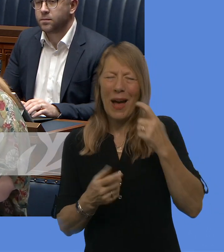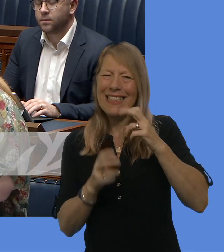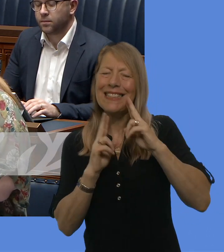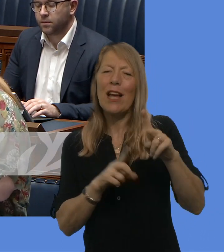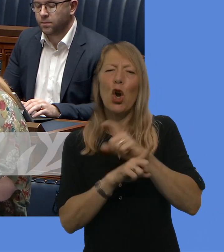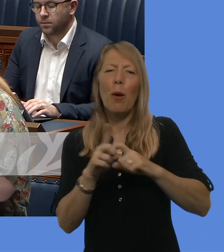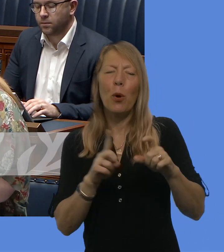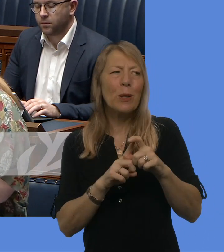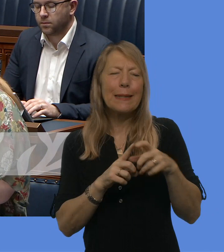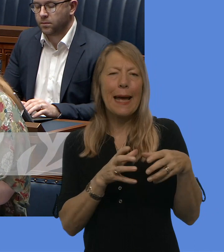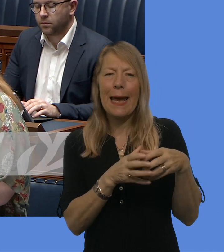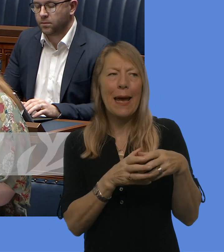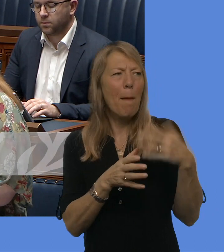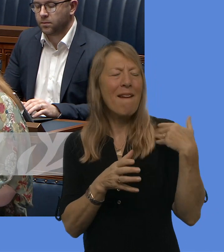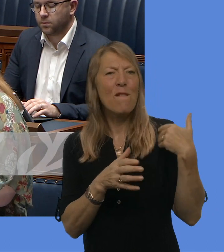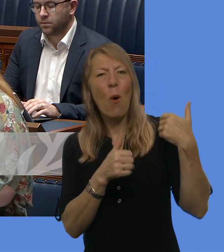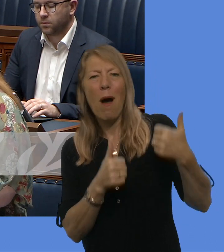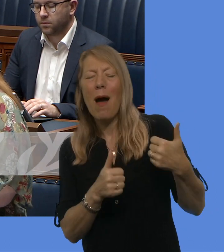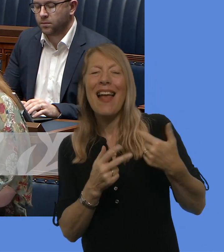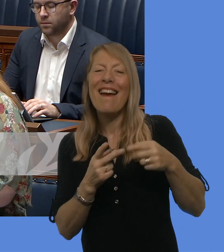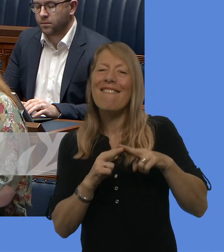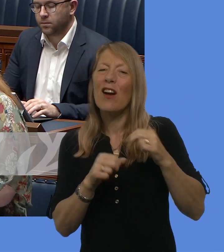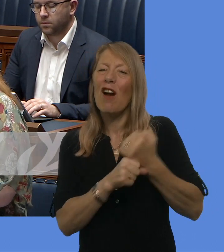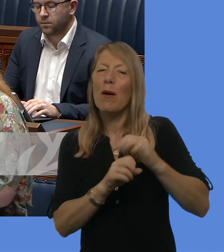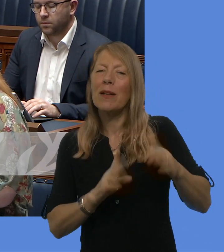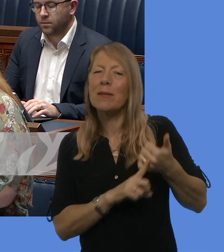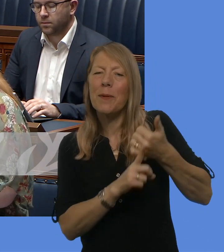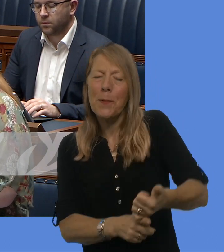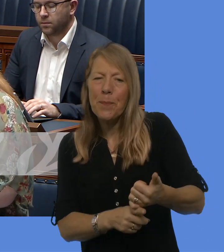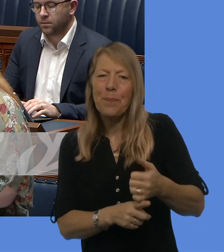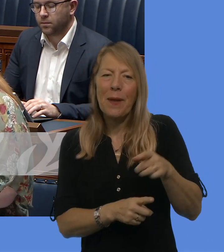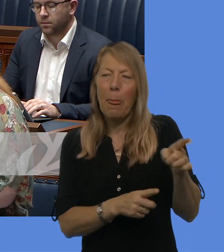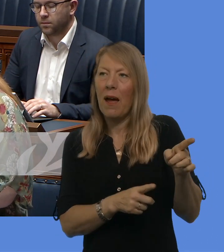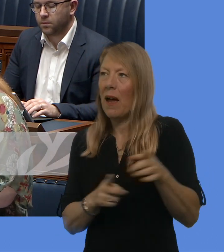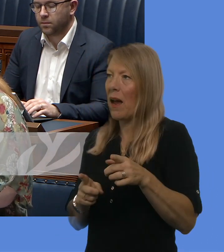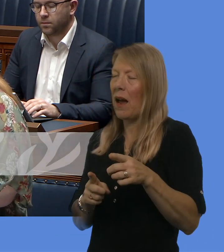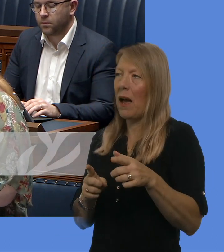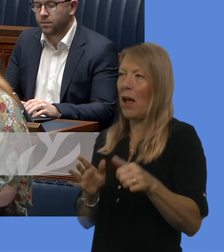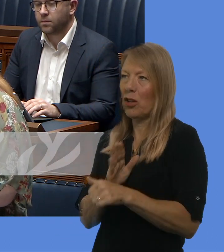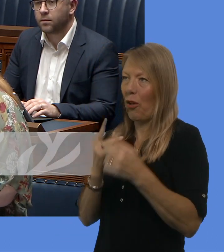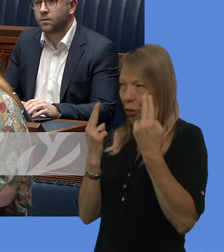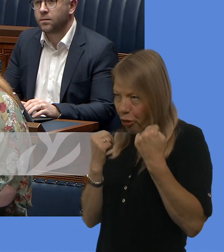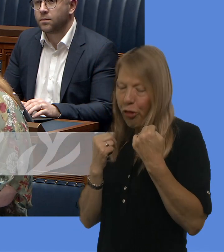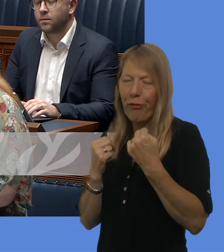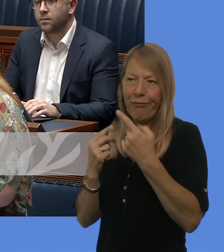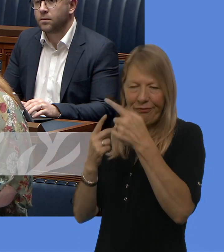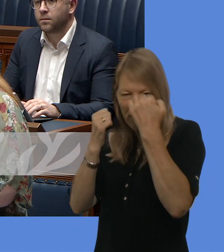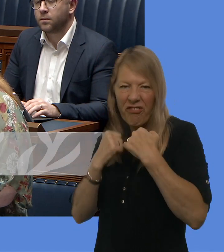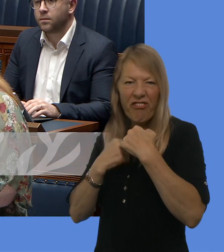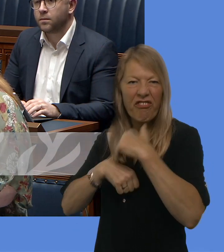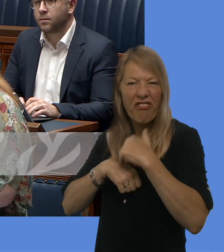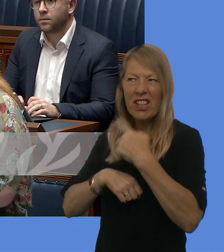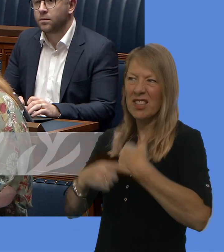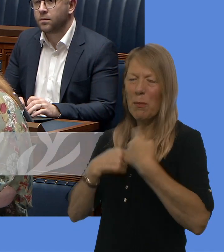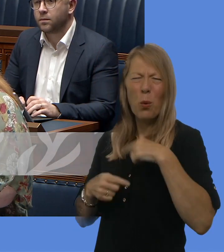where they want to make a change, a step change in function, they seem capable of doing it without any support from anywhere else. From my perspective, I don't